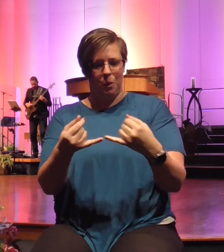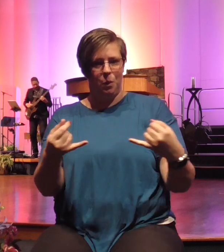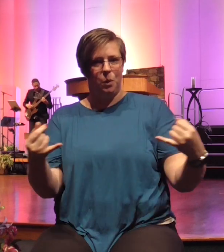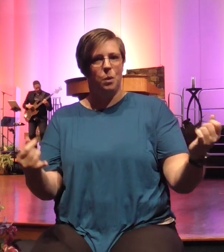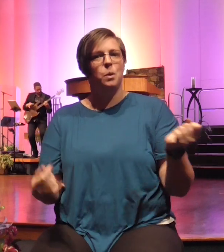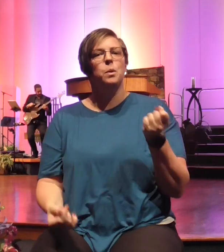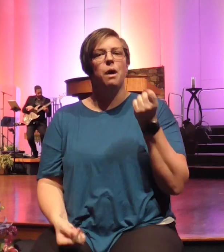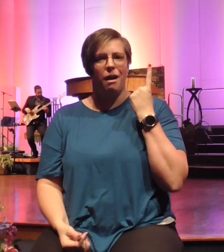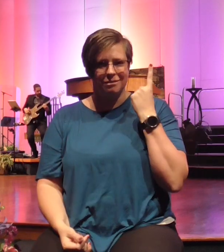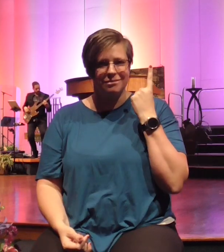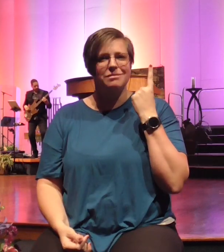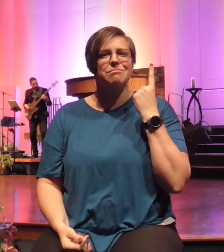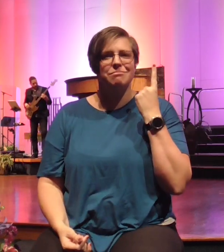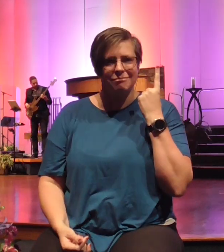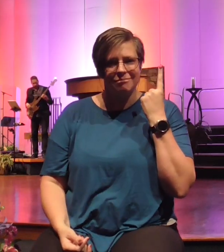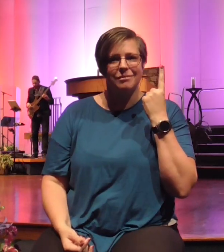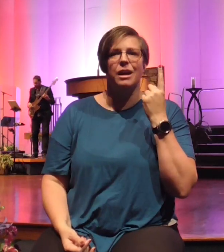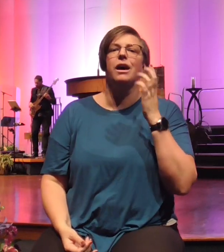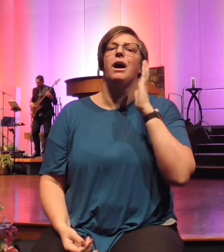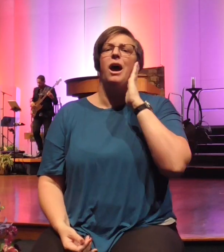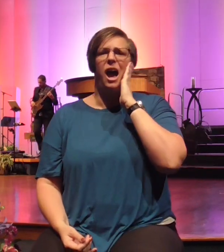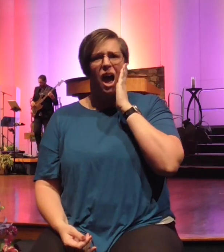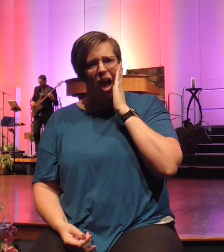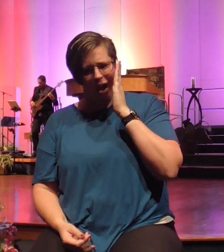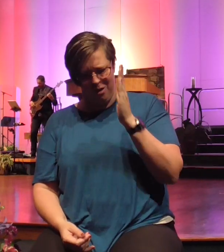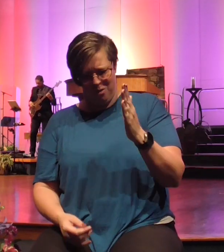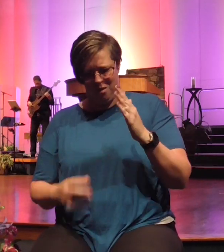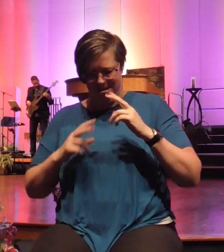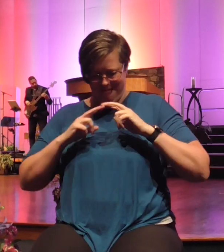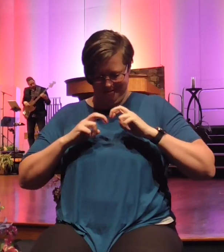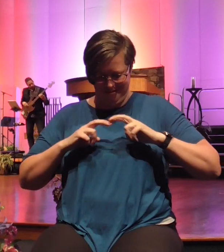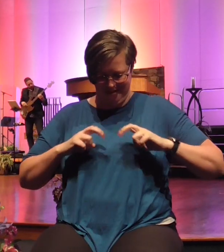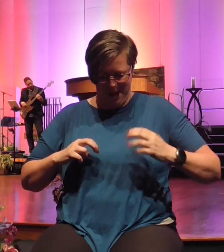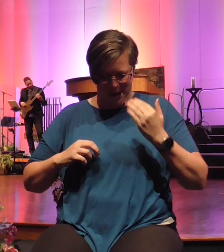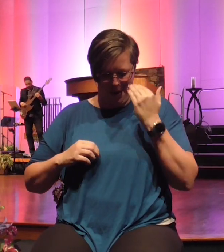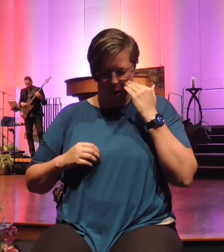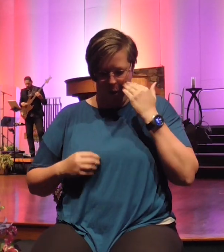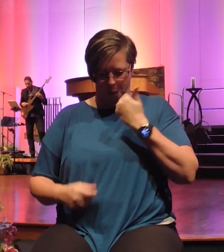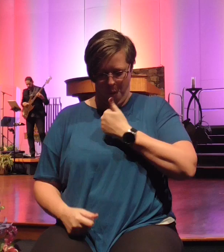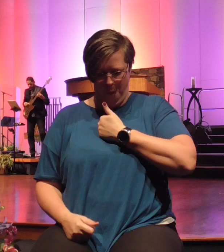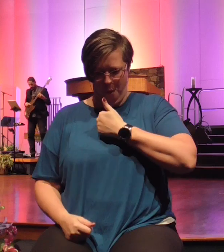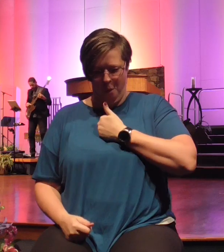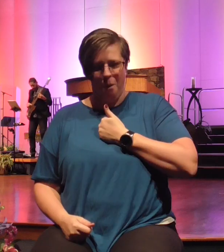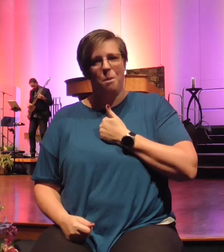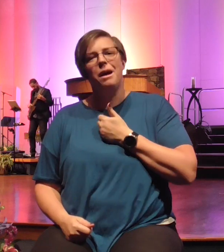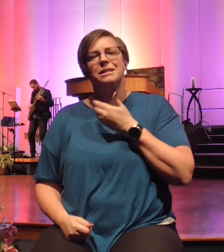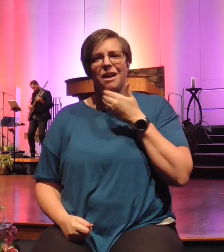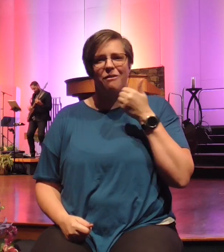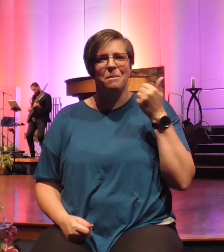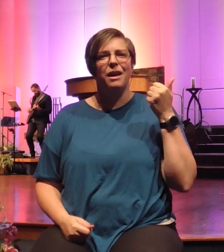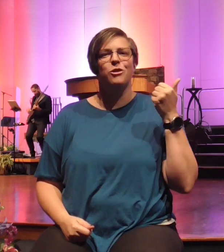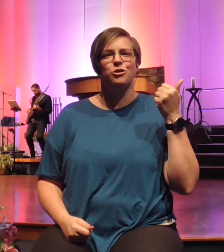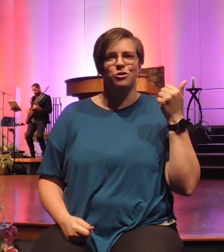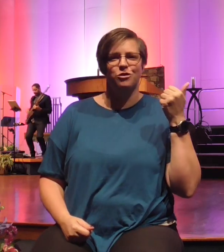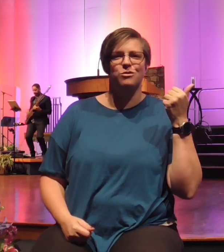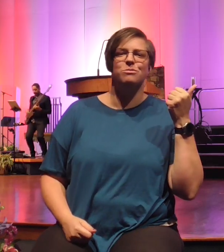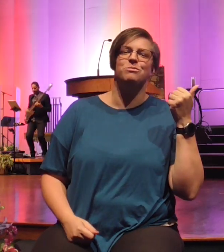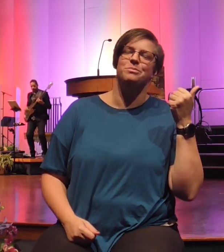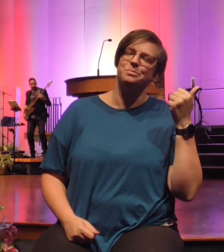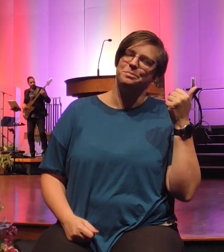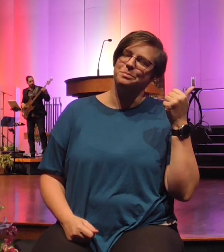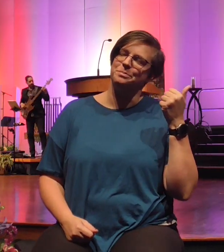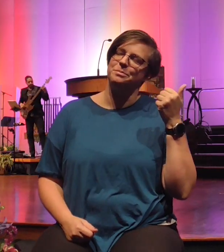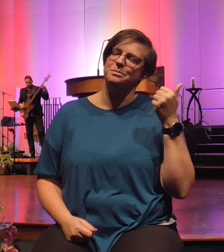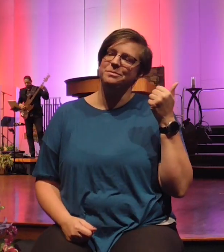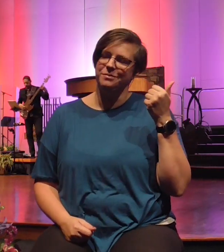divide, and I will grow to know a better me, a better me. And